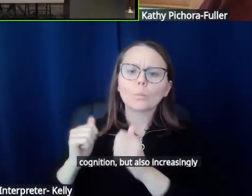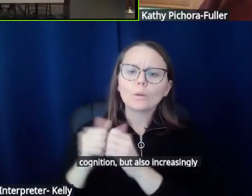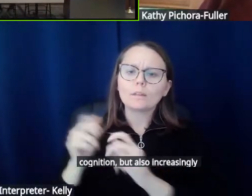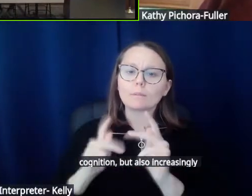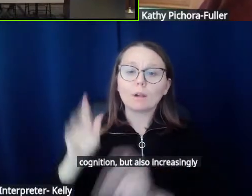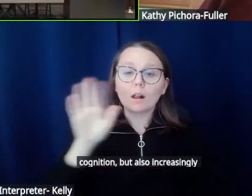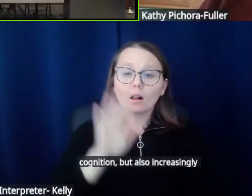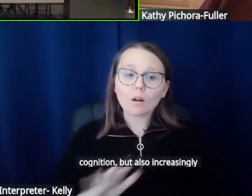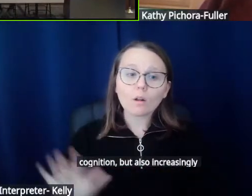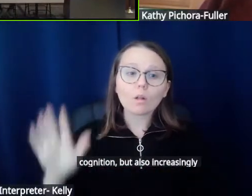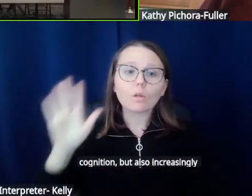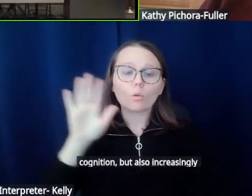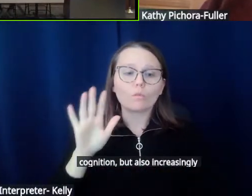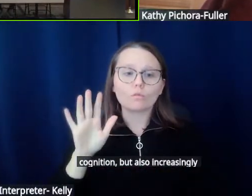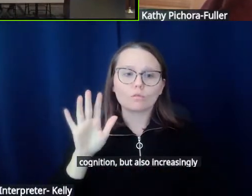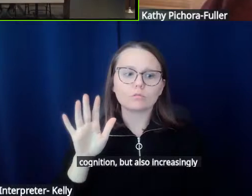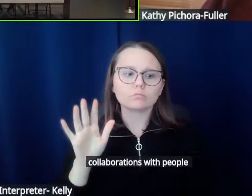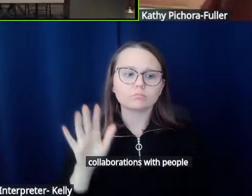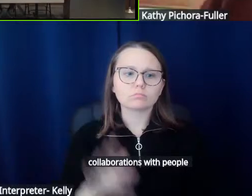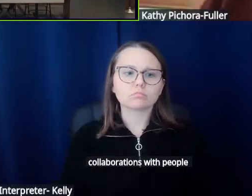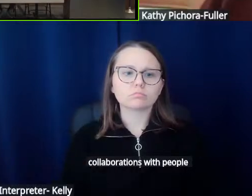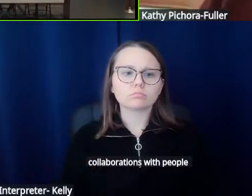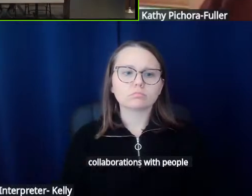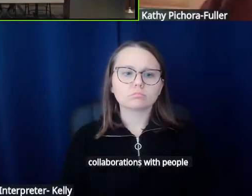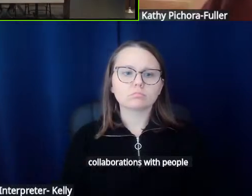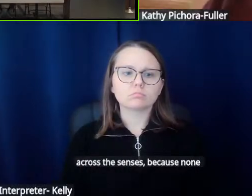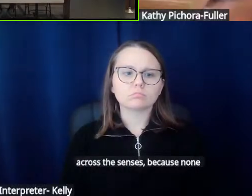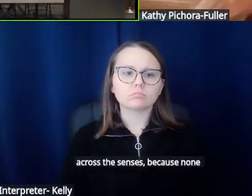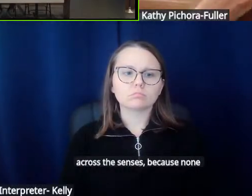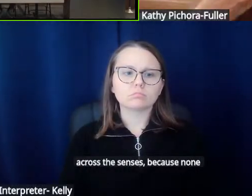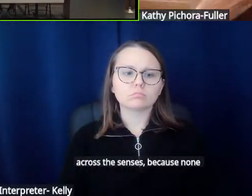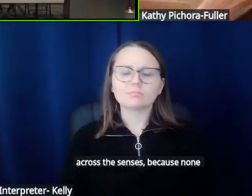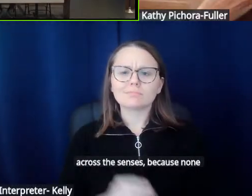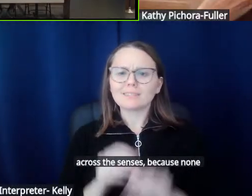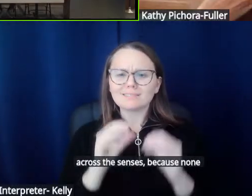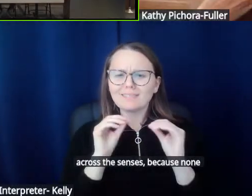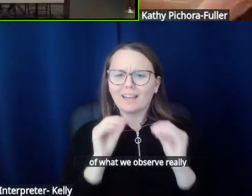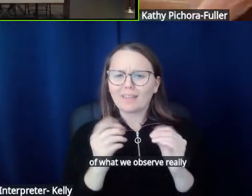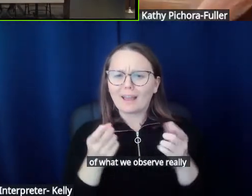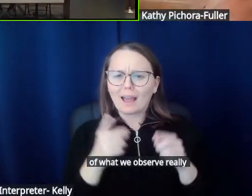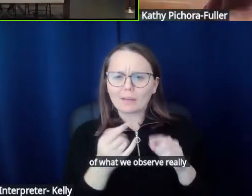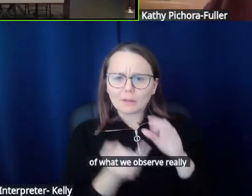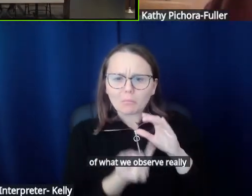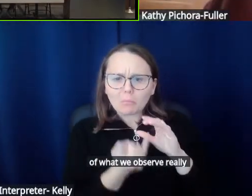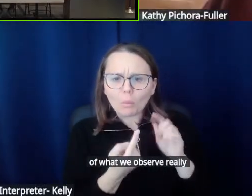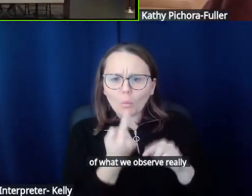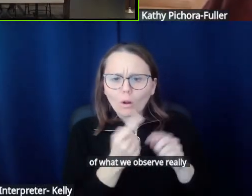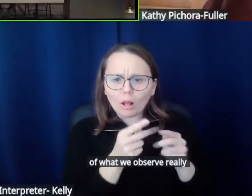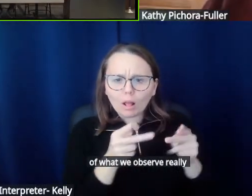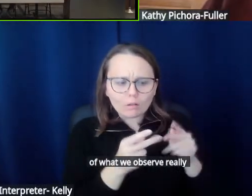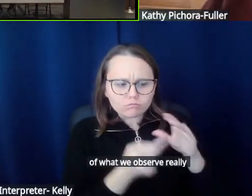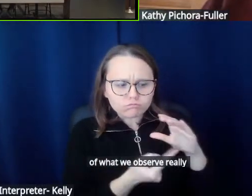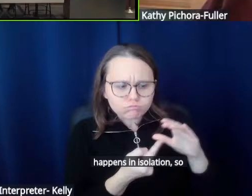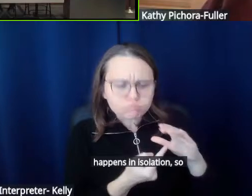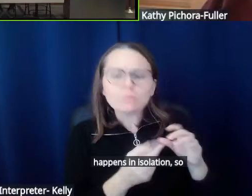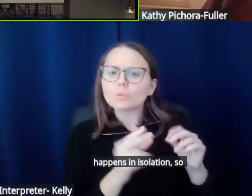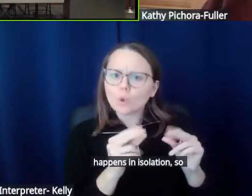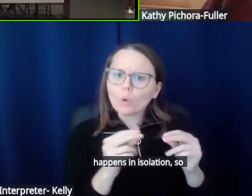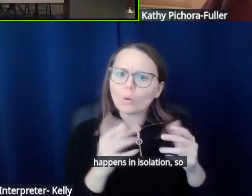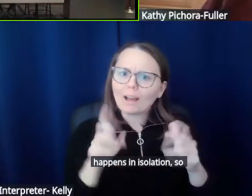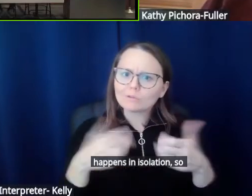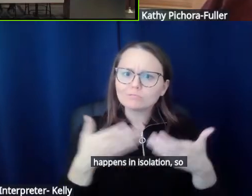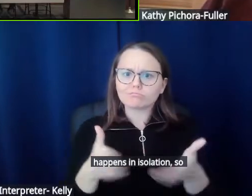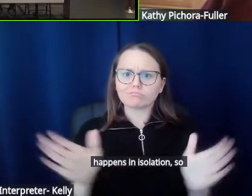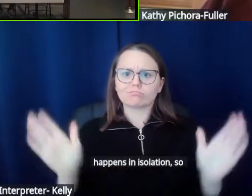the senses, and because none of what we observe really happens in isolation. So broadening that perspective is we all, I think, agree, is